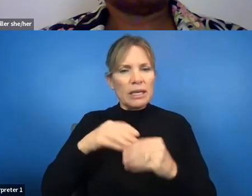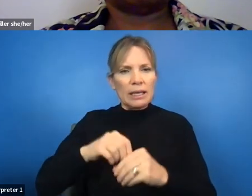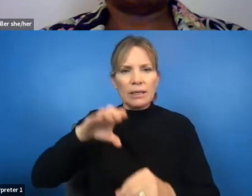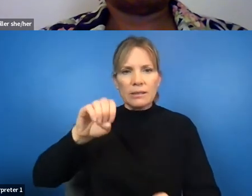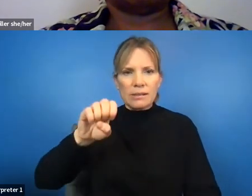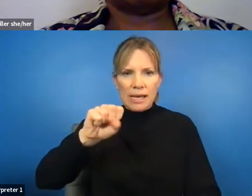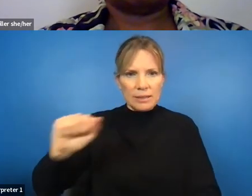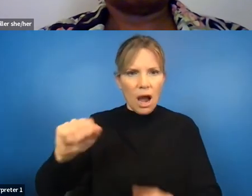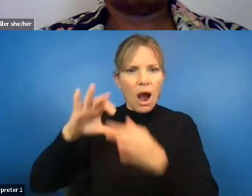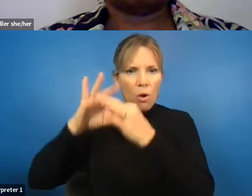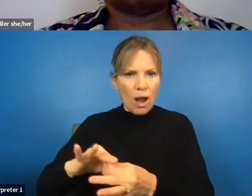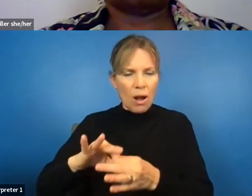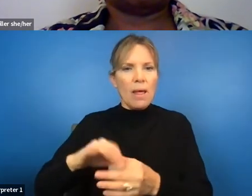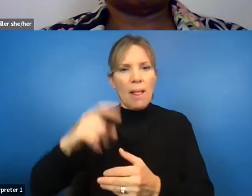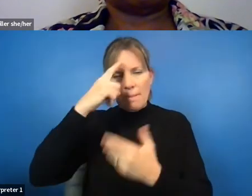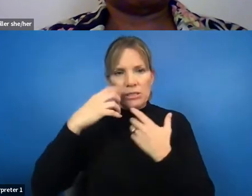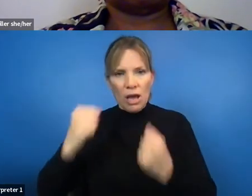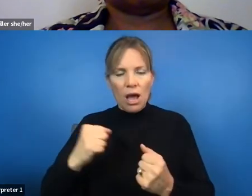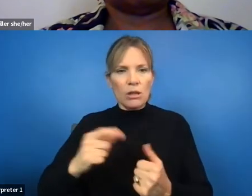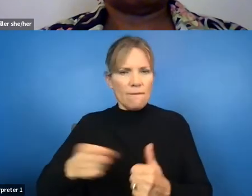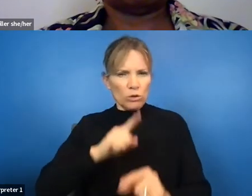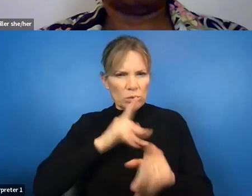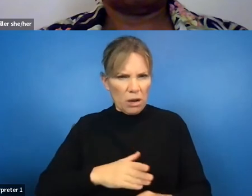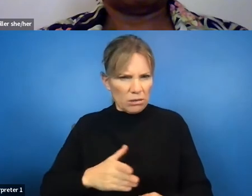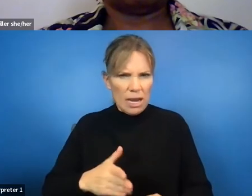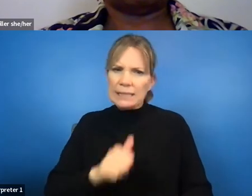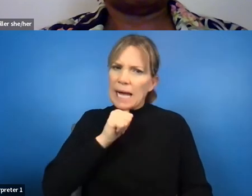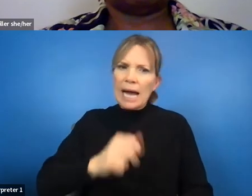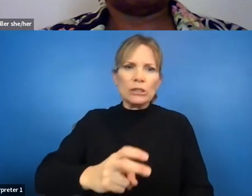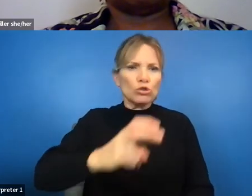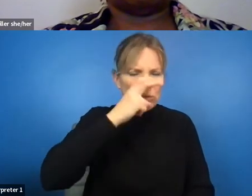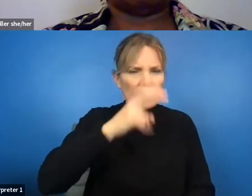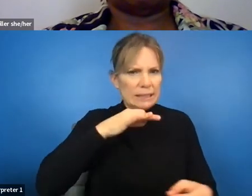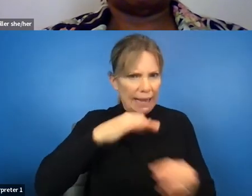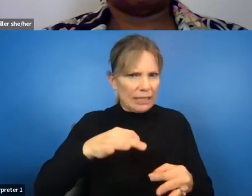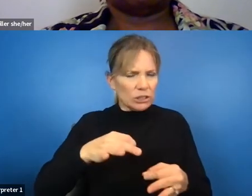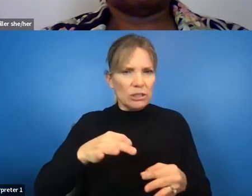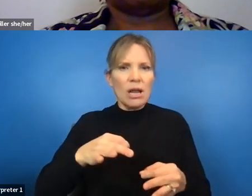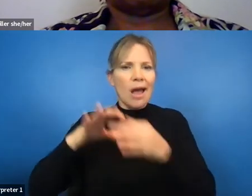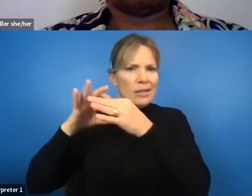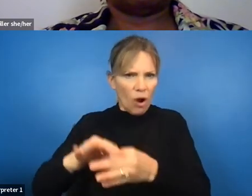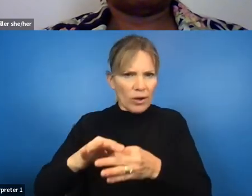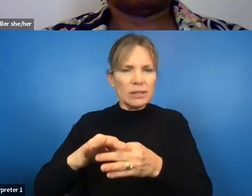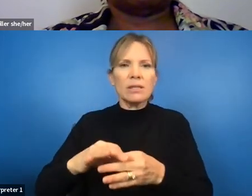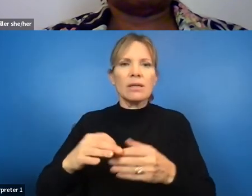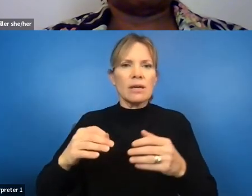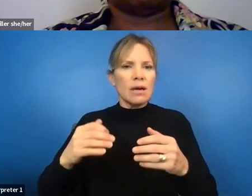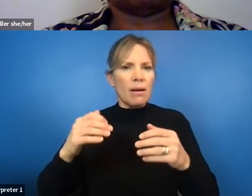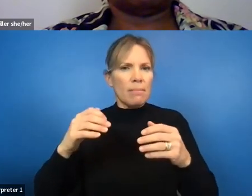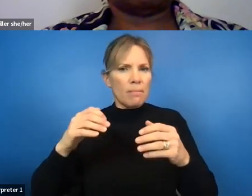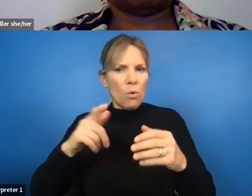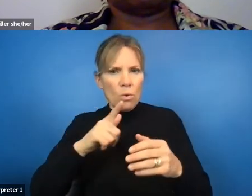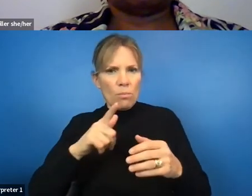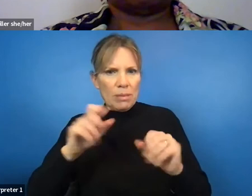around the mental health first responder. It's not a very strict definition in terms of being able to